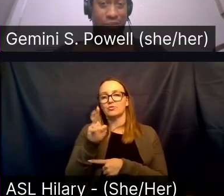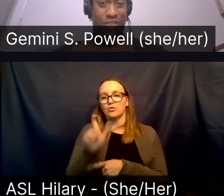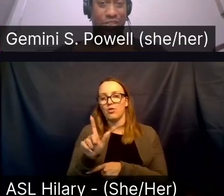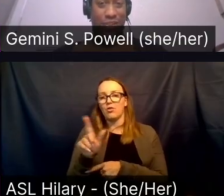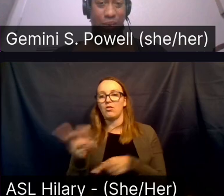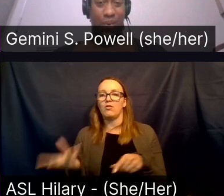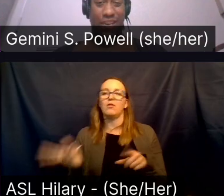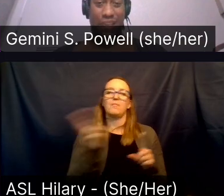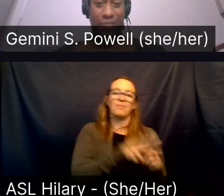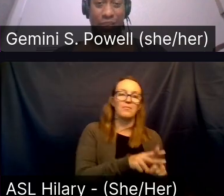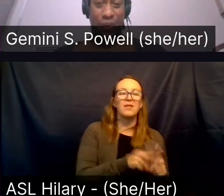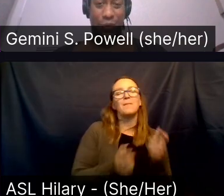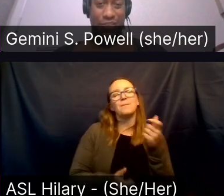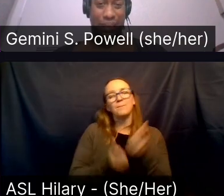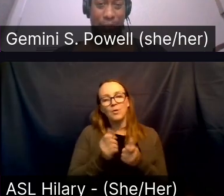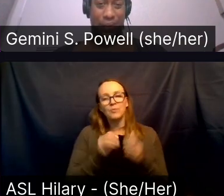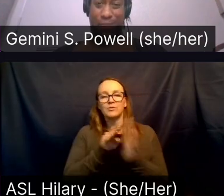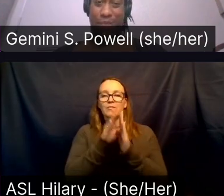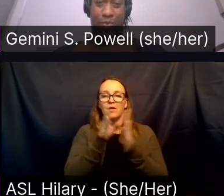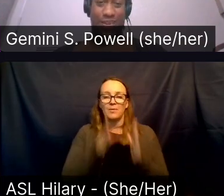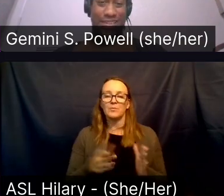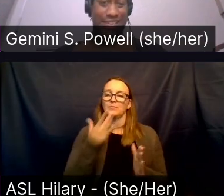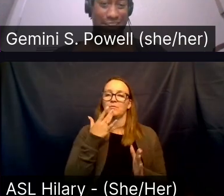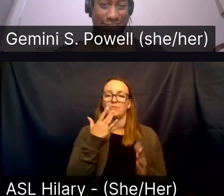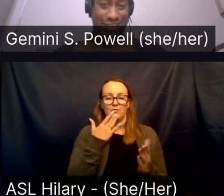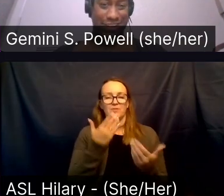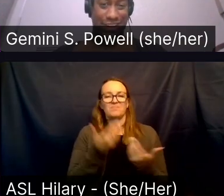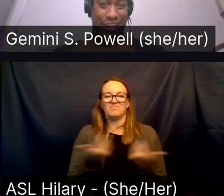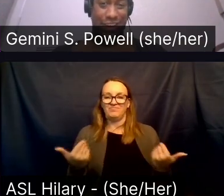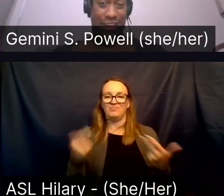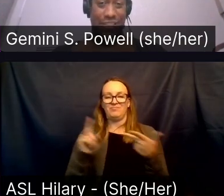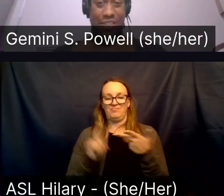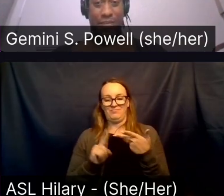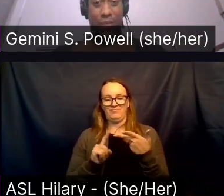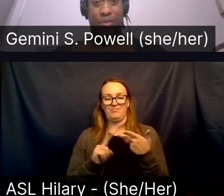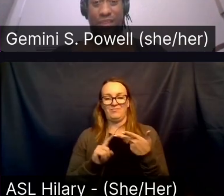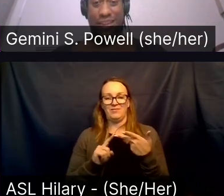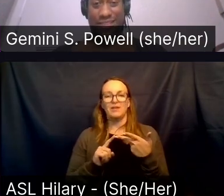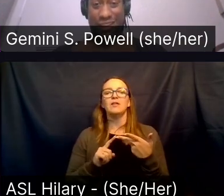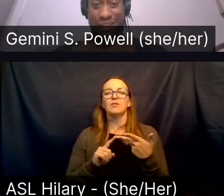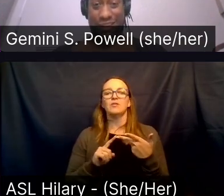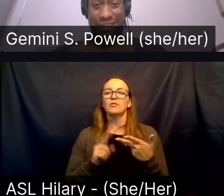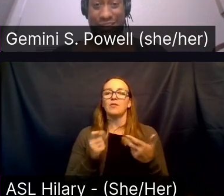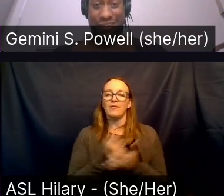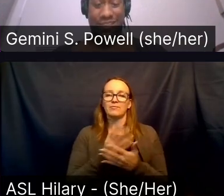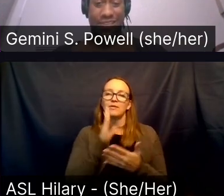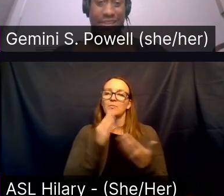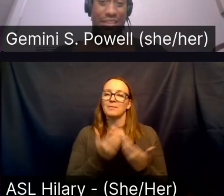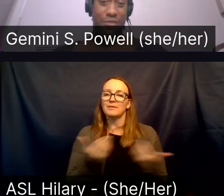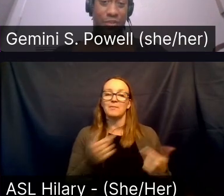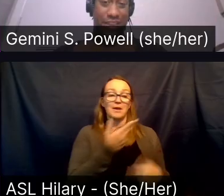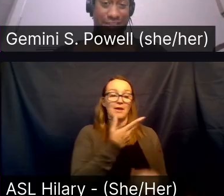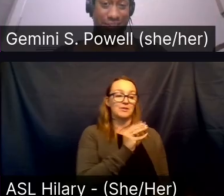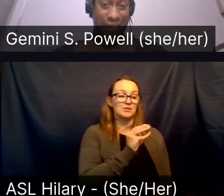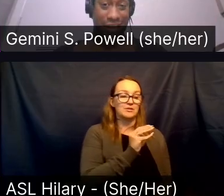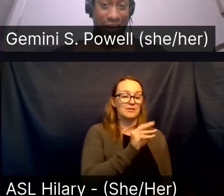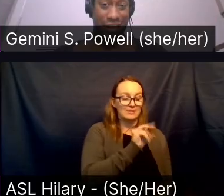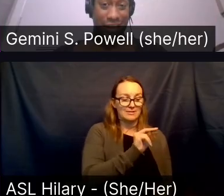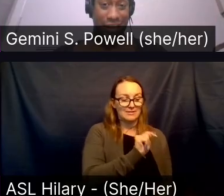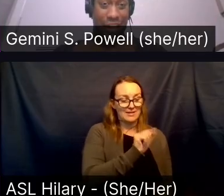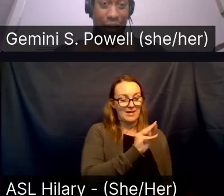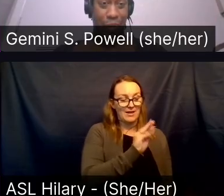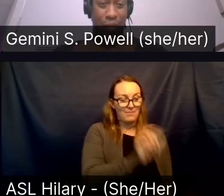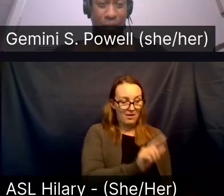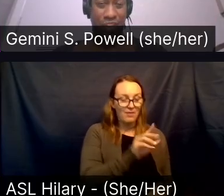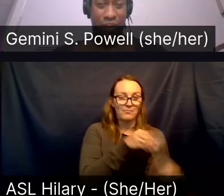this route so that we keep the code separated by what it does. HTML provides the content, CSS provides the